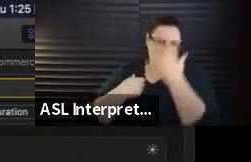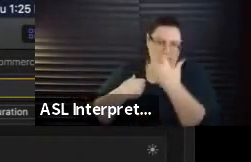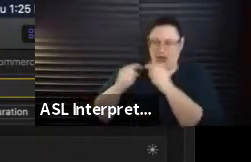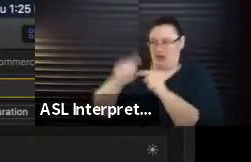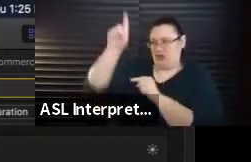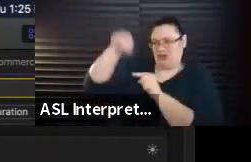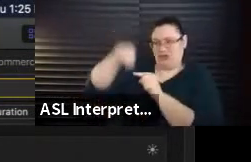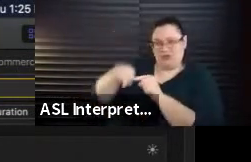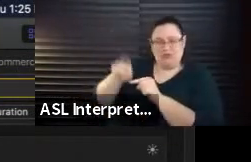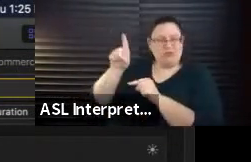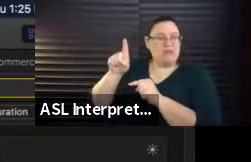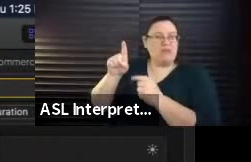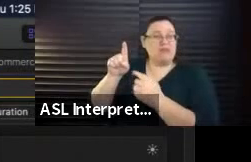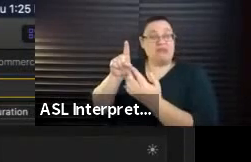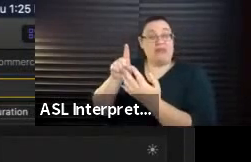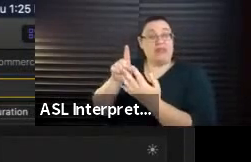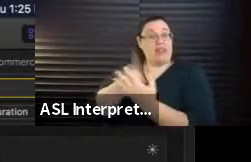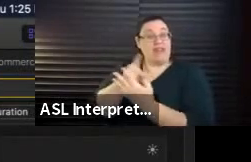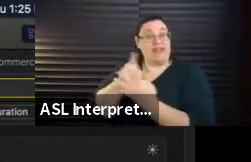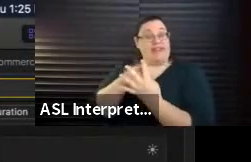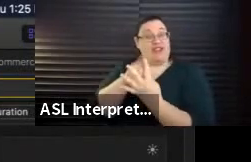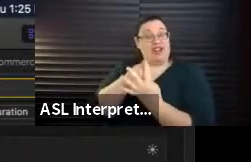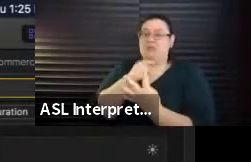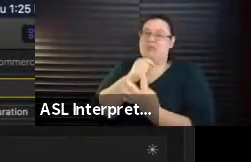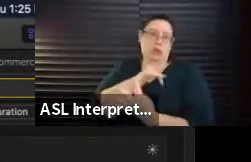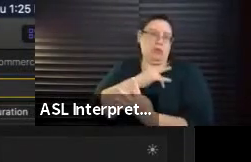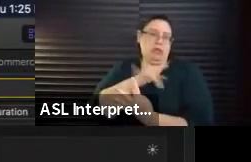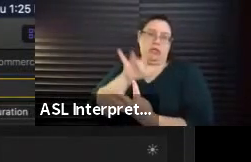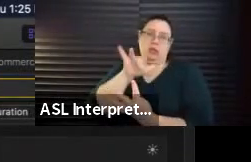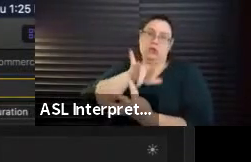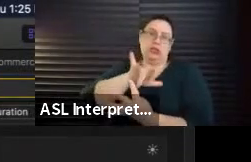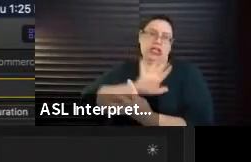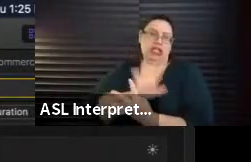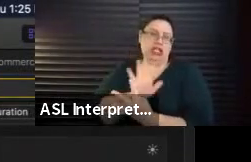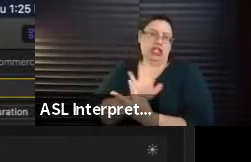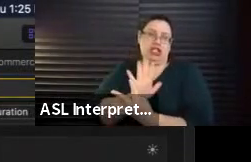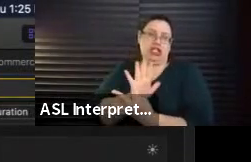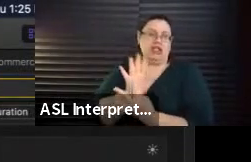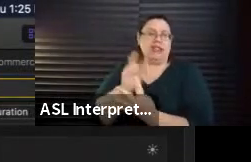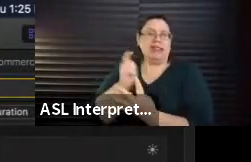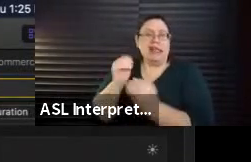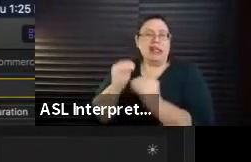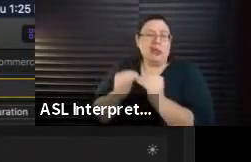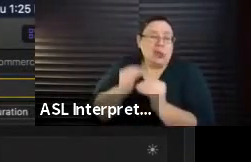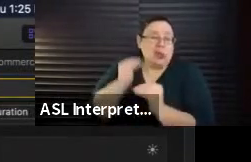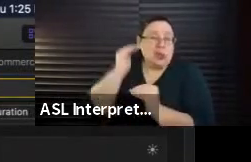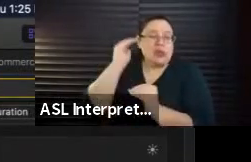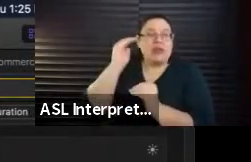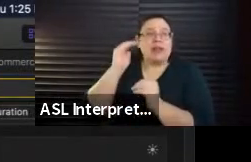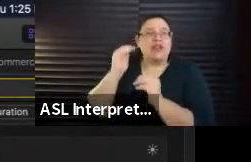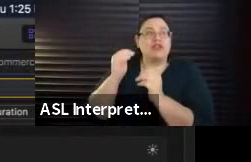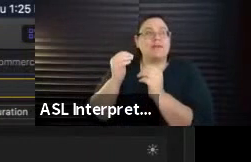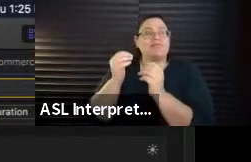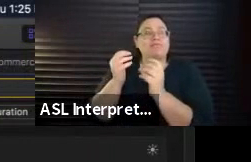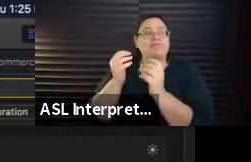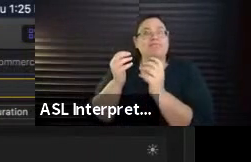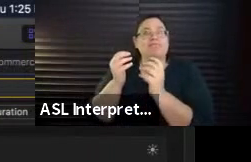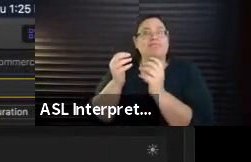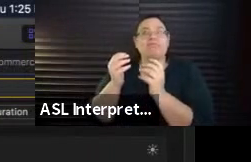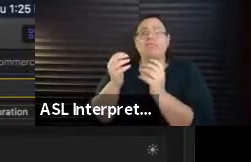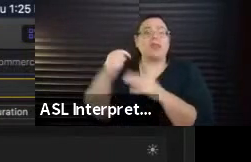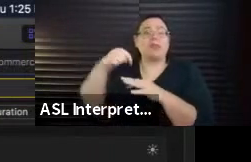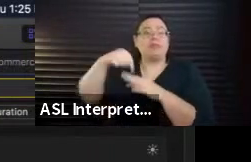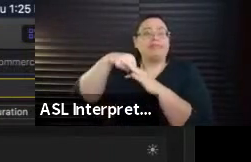typically use this puck for exposure because it's a little bit too much, it's too severe in how